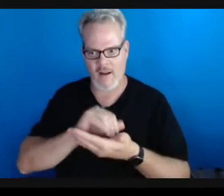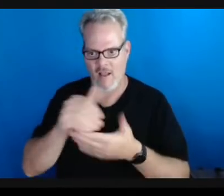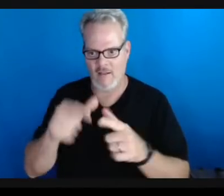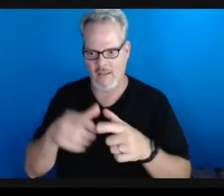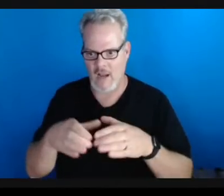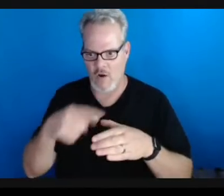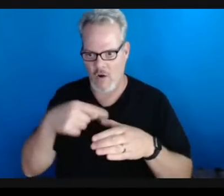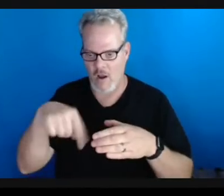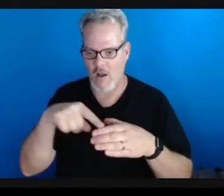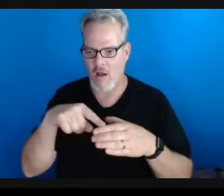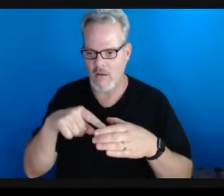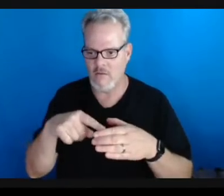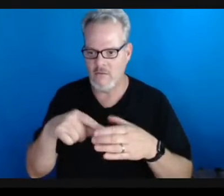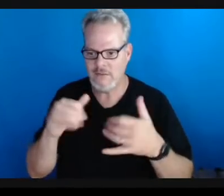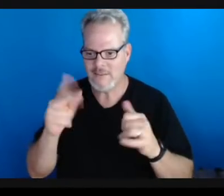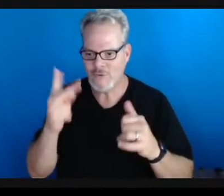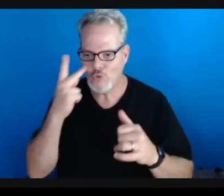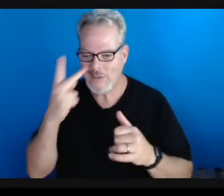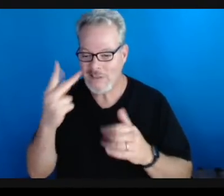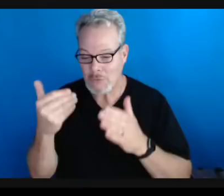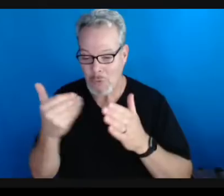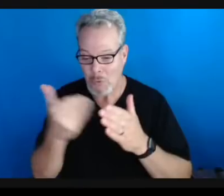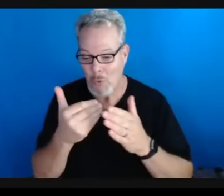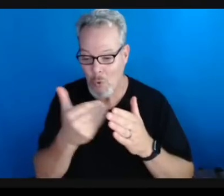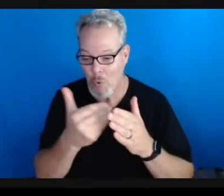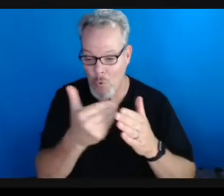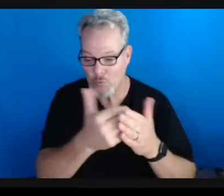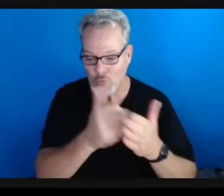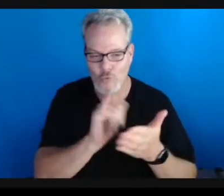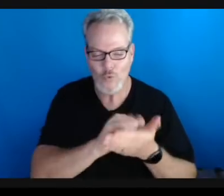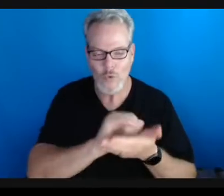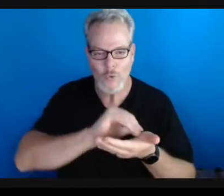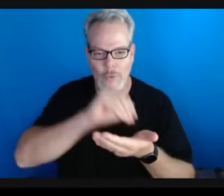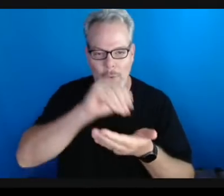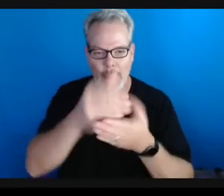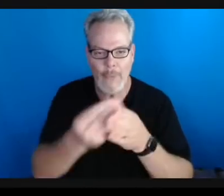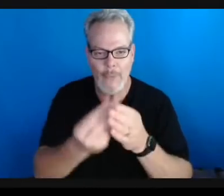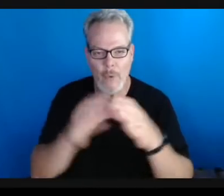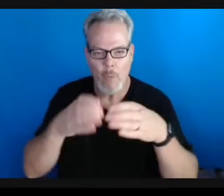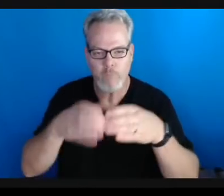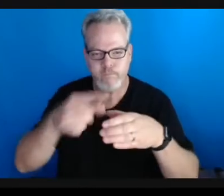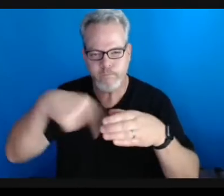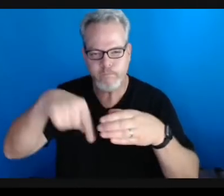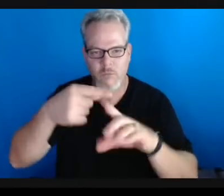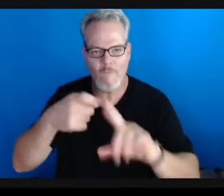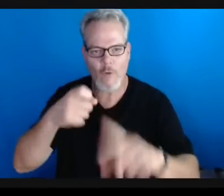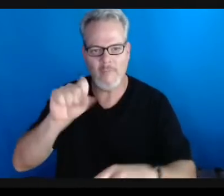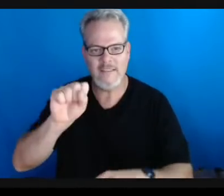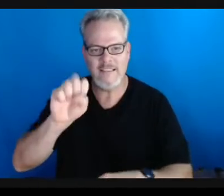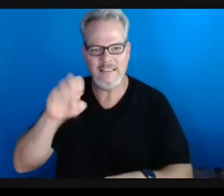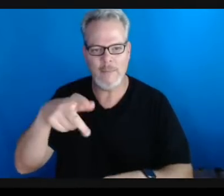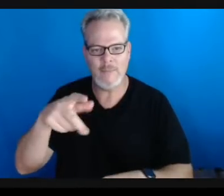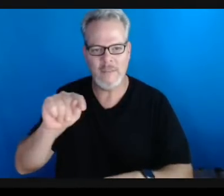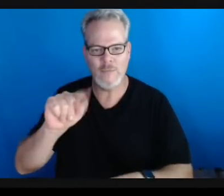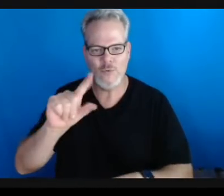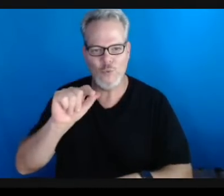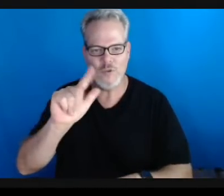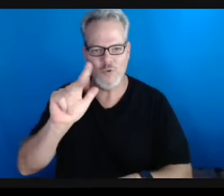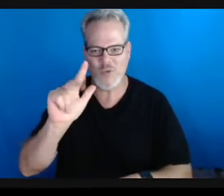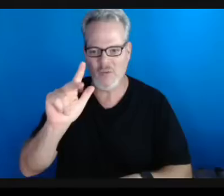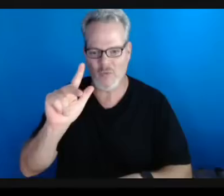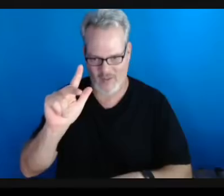getting pretty close to these line of buried cinder cones from September 2023, but not quite